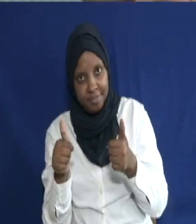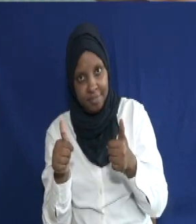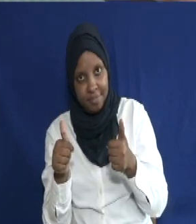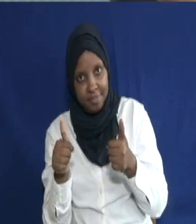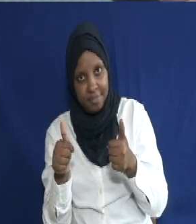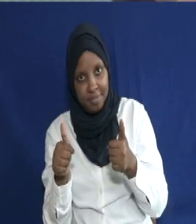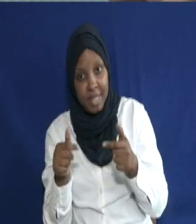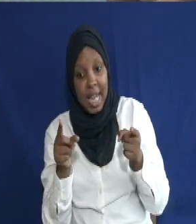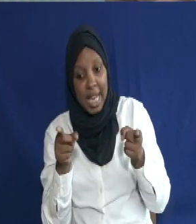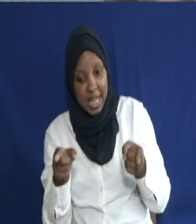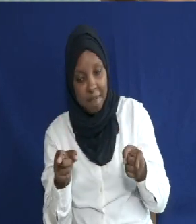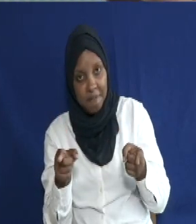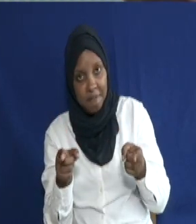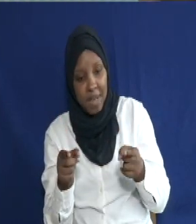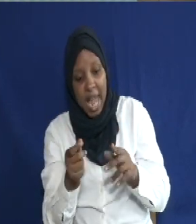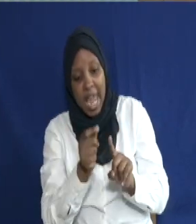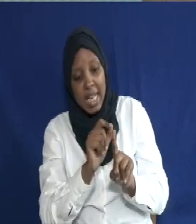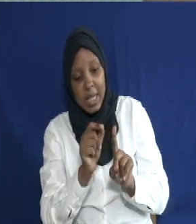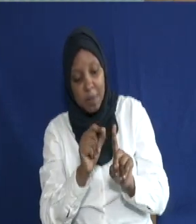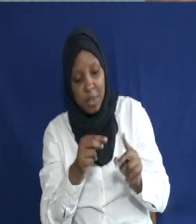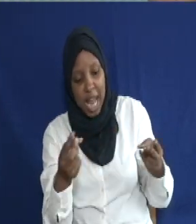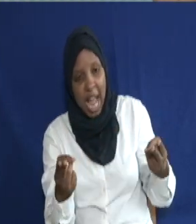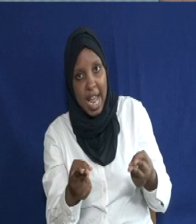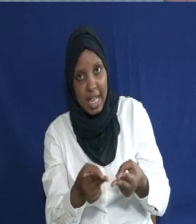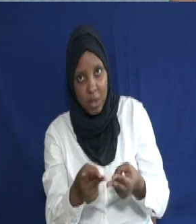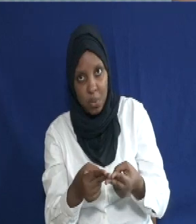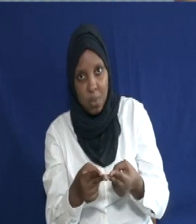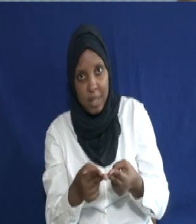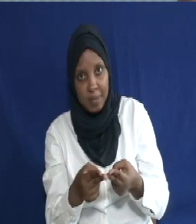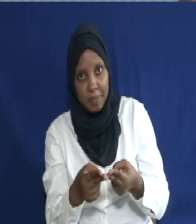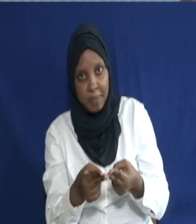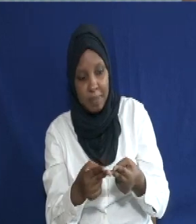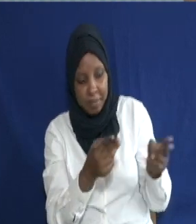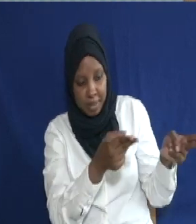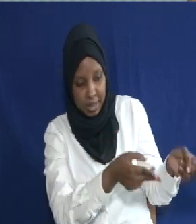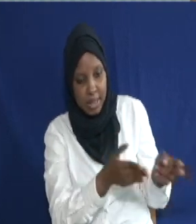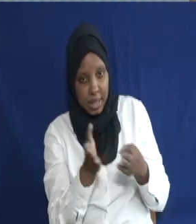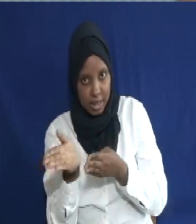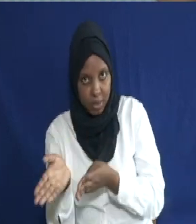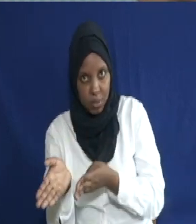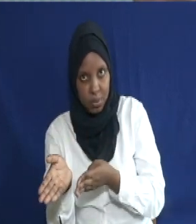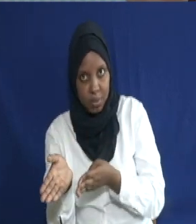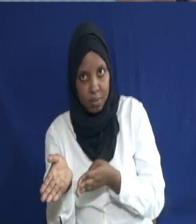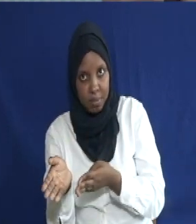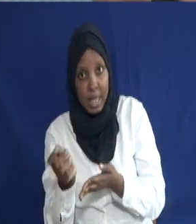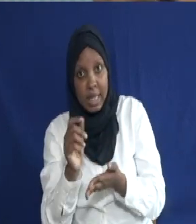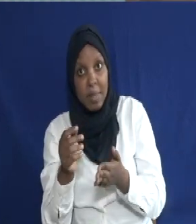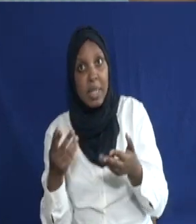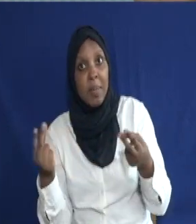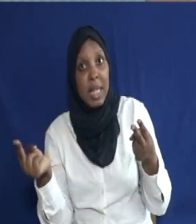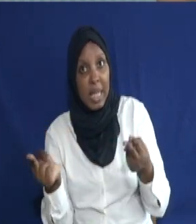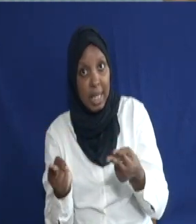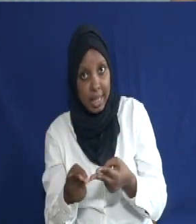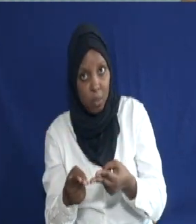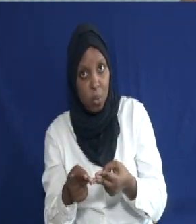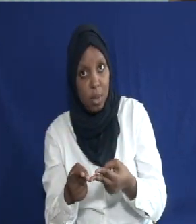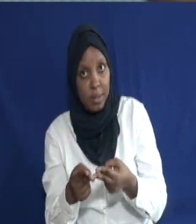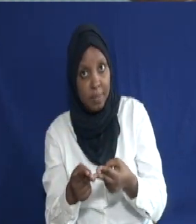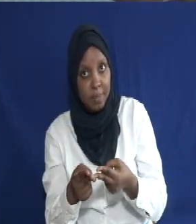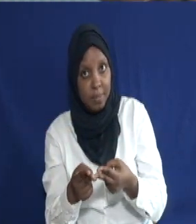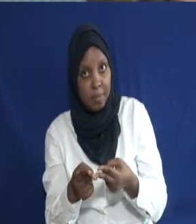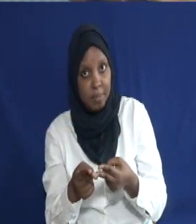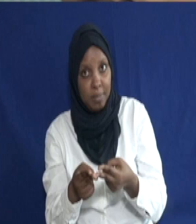if exponents are equal, then the base must be equal. Since here is